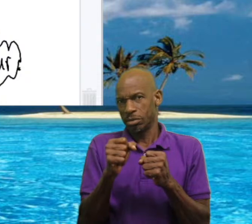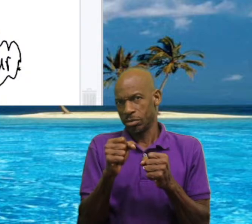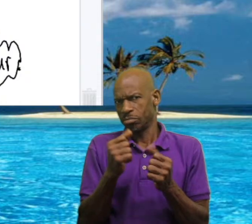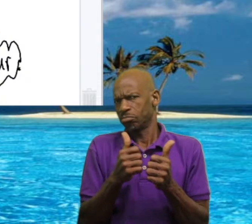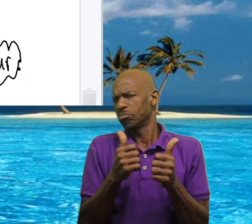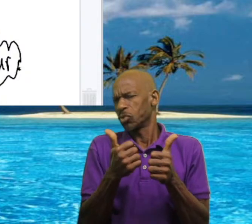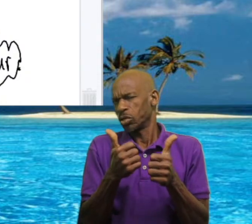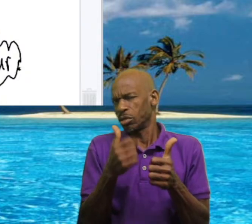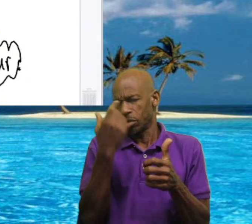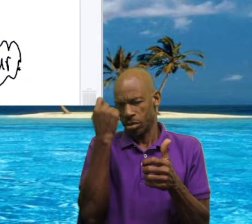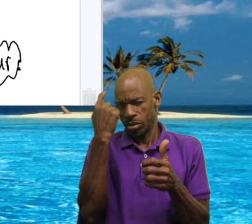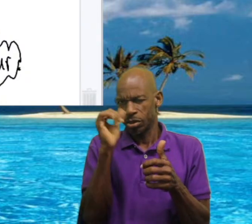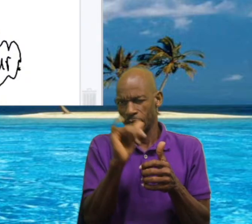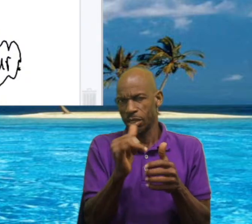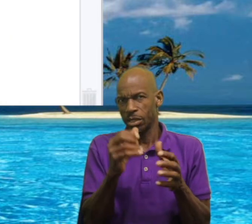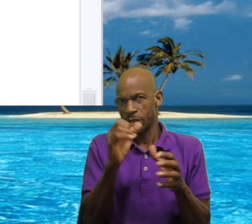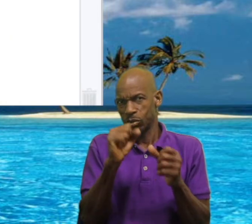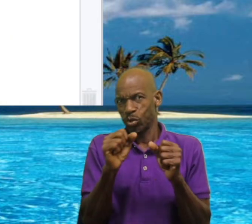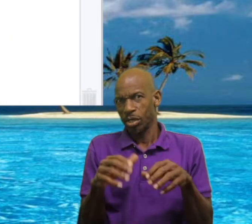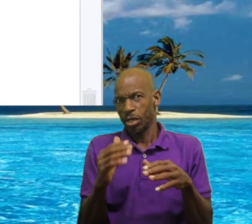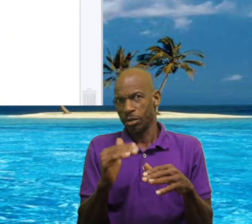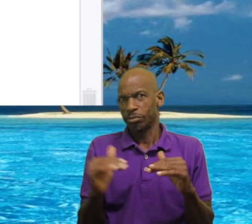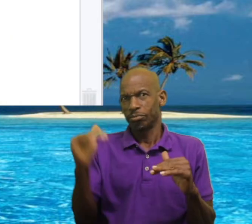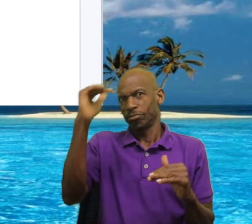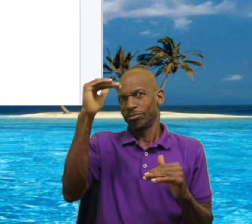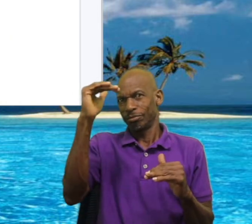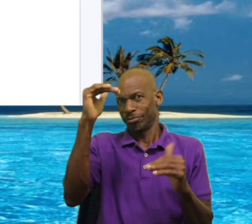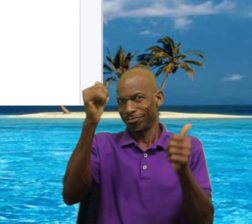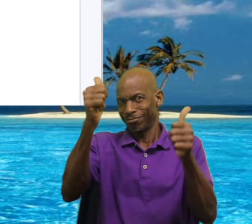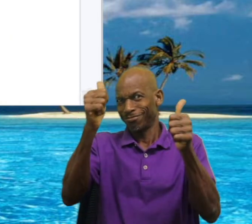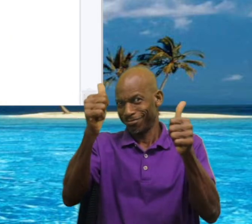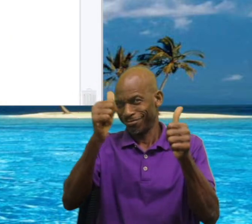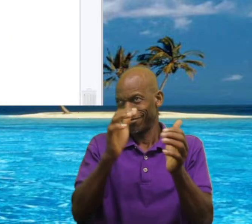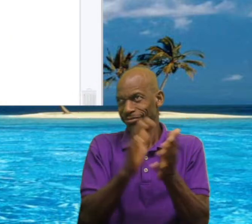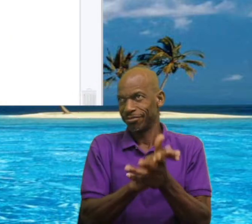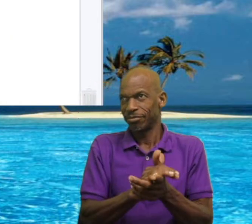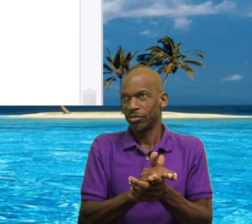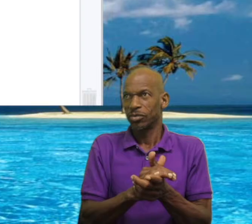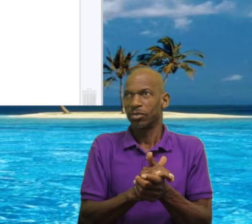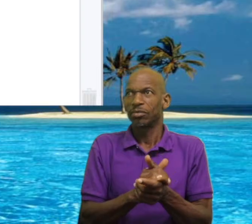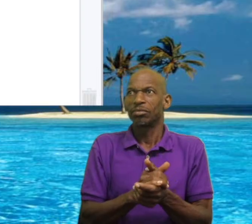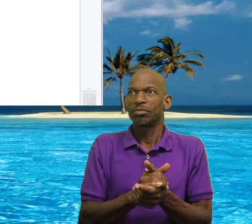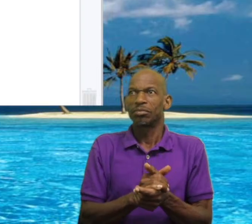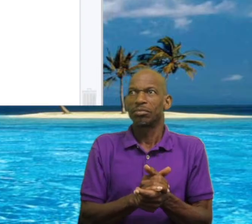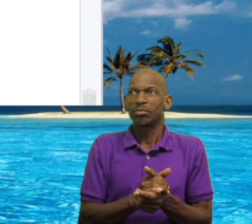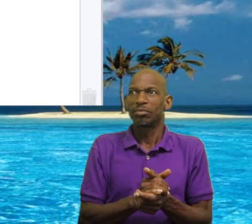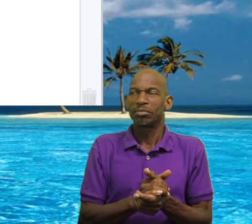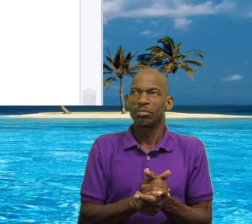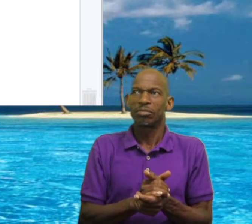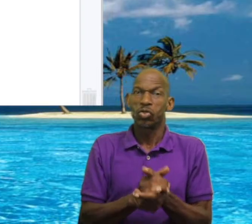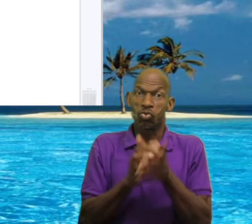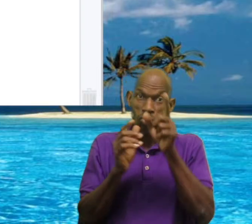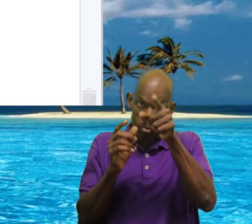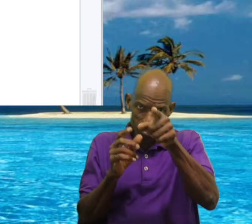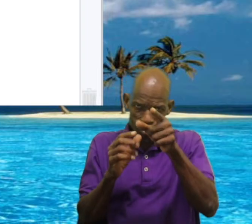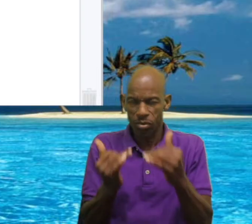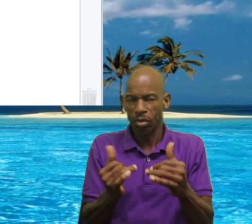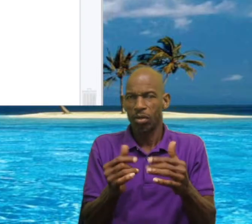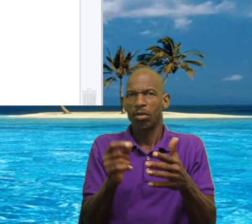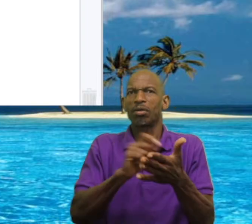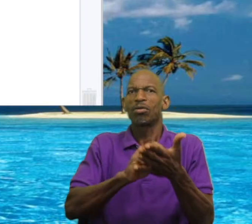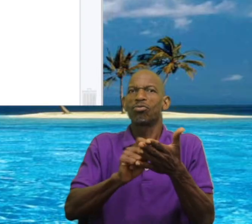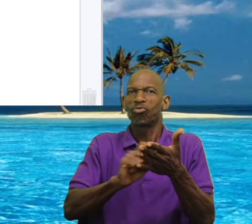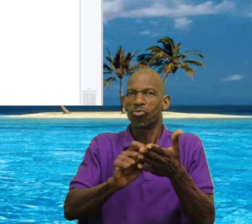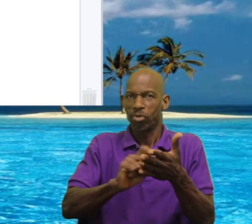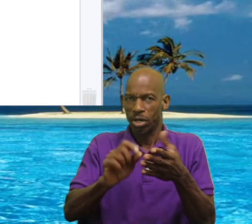So I can move on to the next level. All right. So I want you to write a sentence for me.